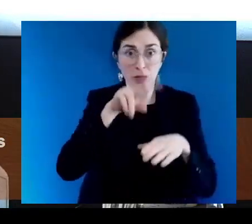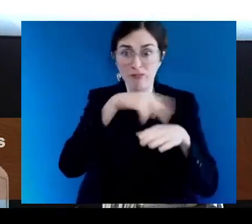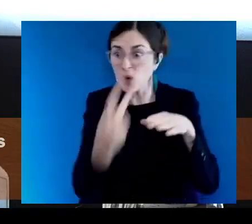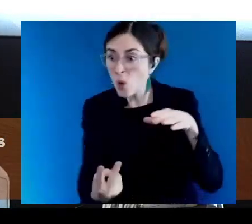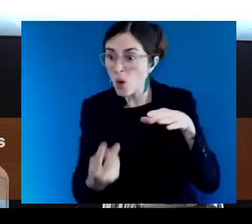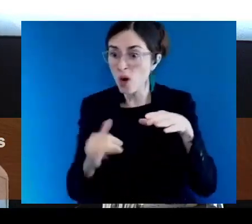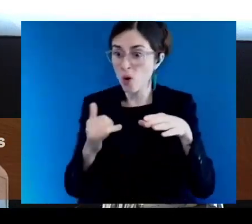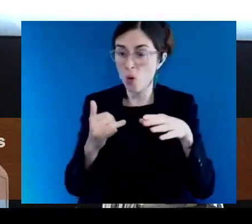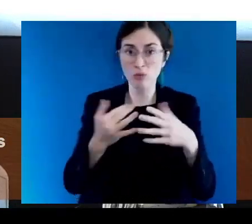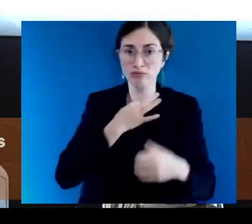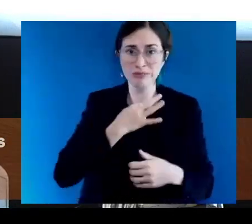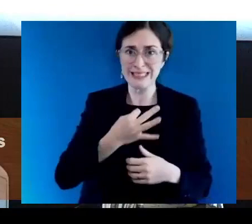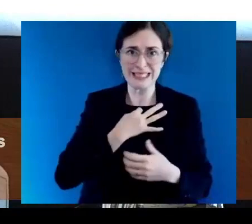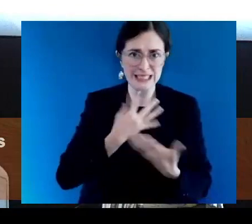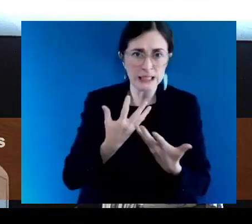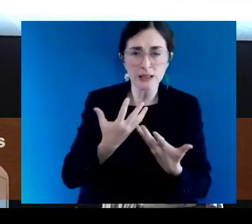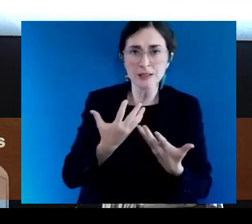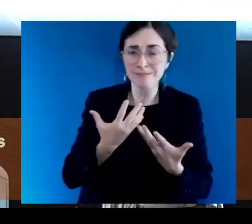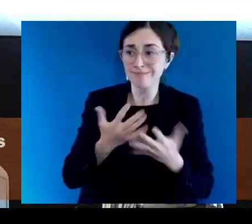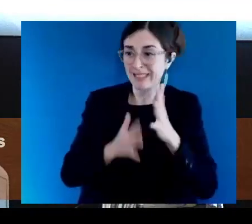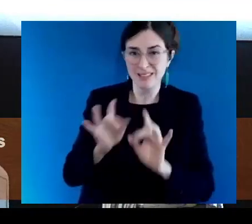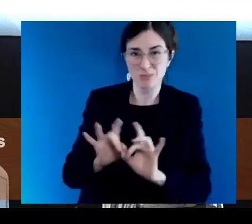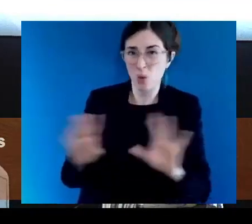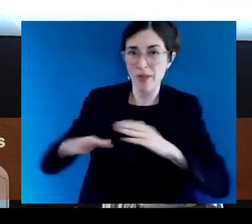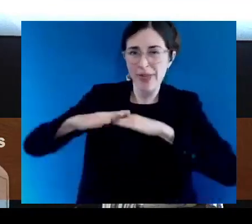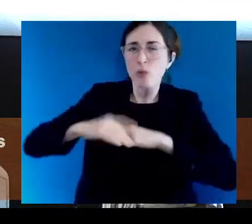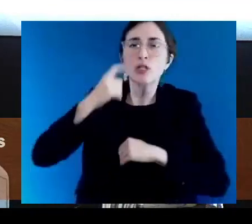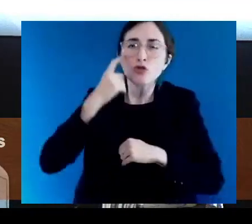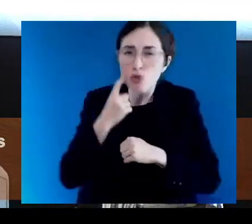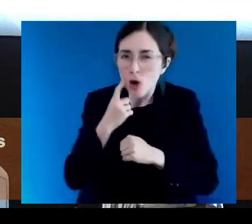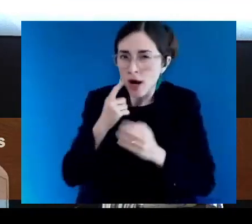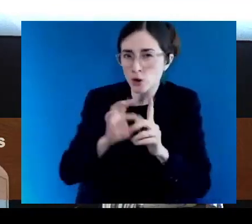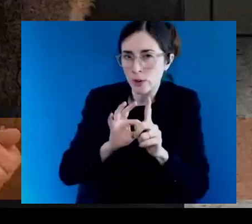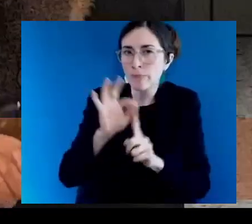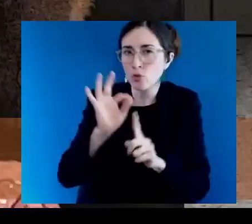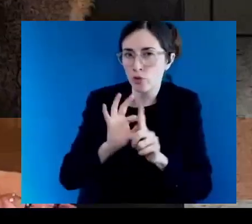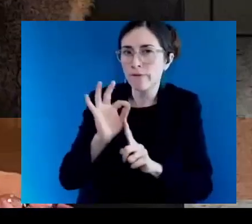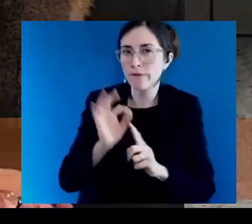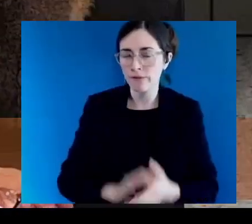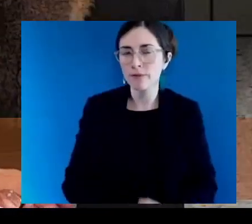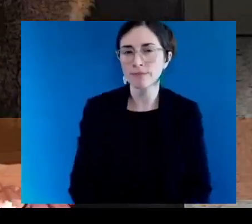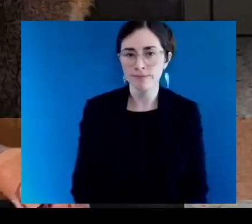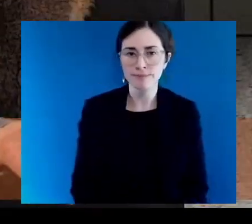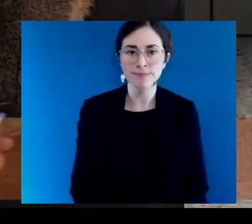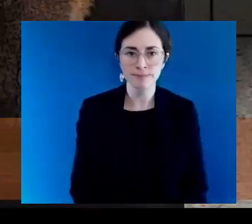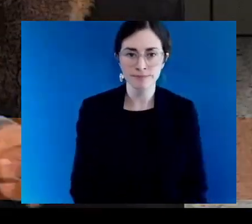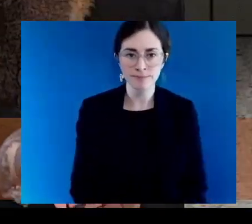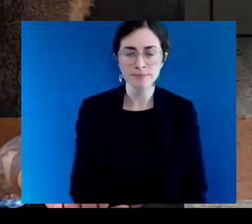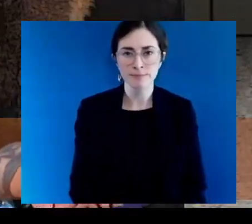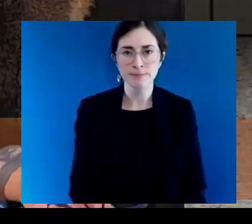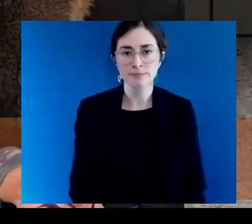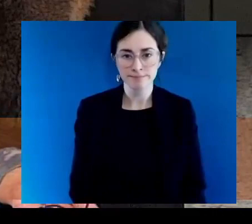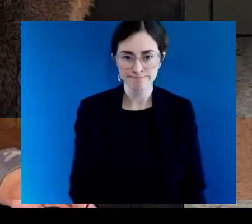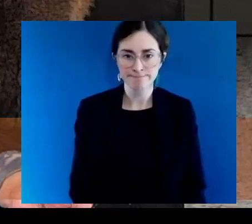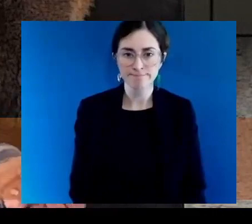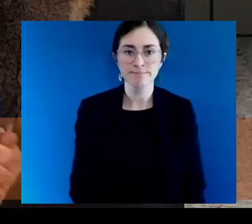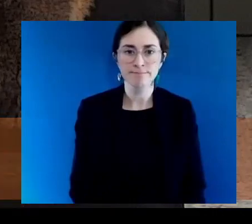for rehabilitation of mining. And that's not just the physical risk of a big